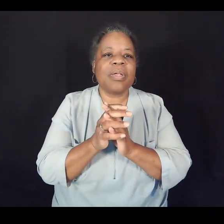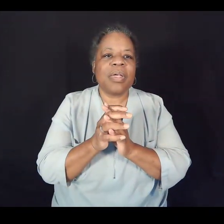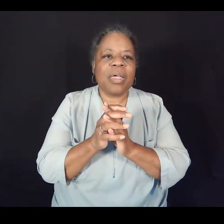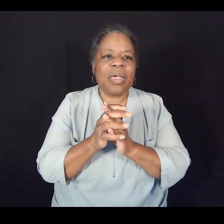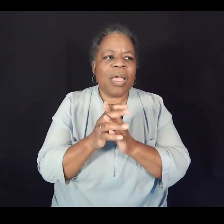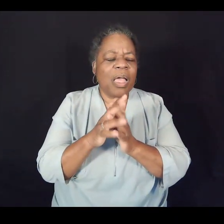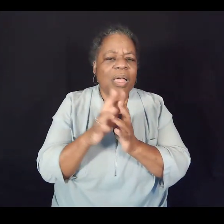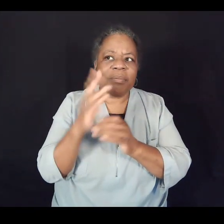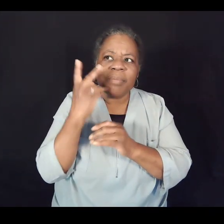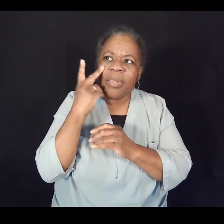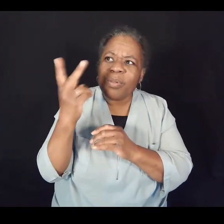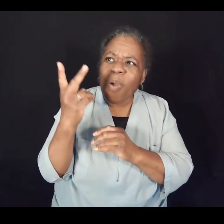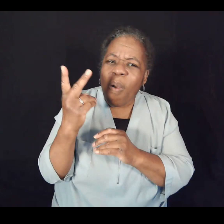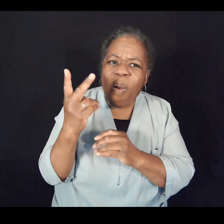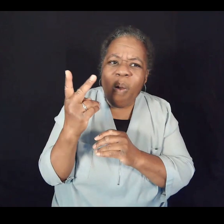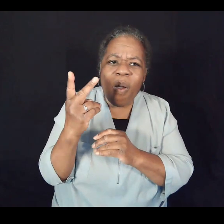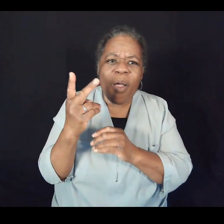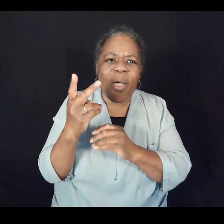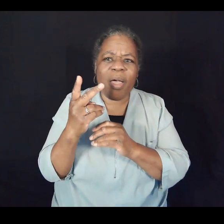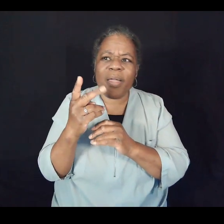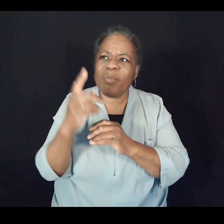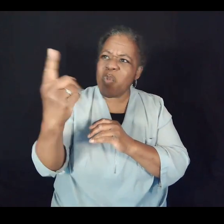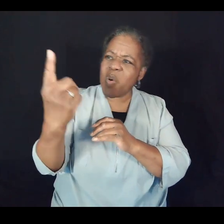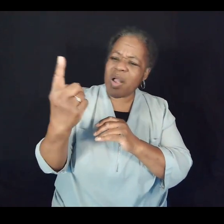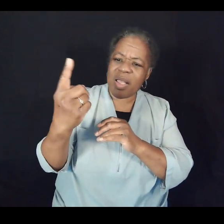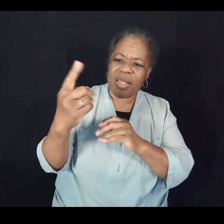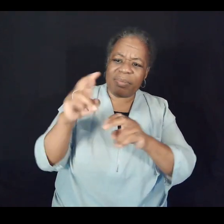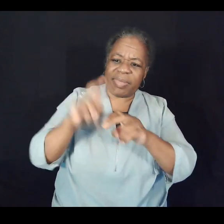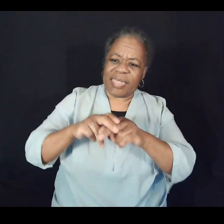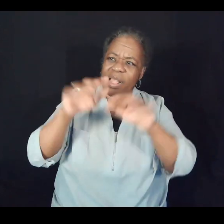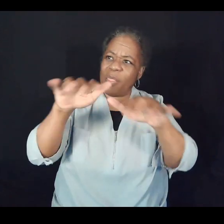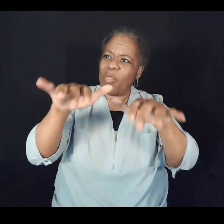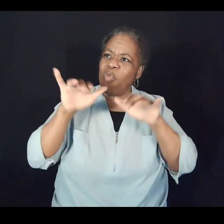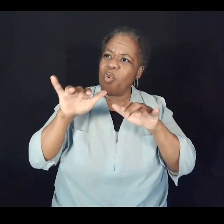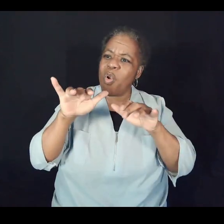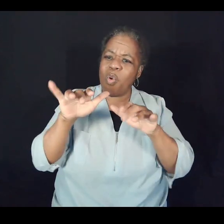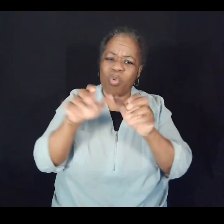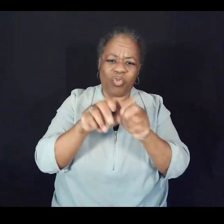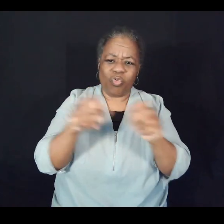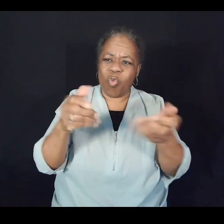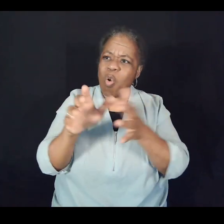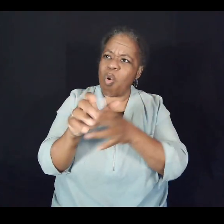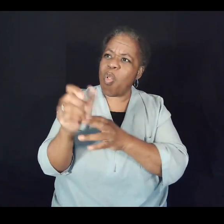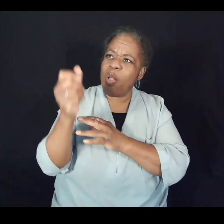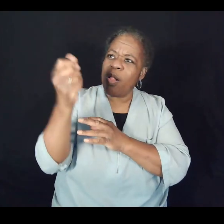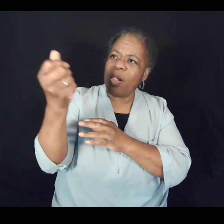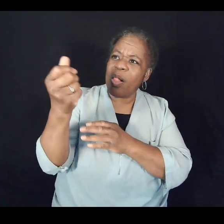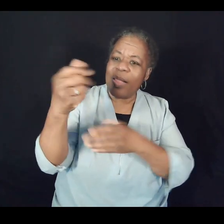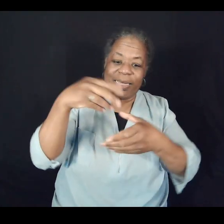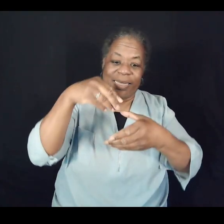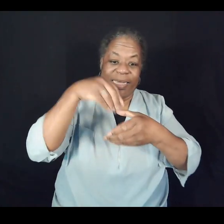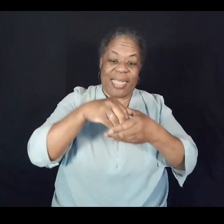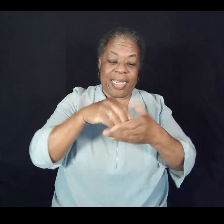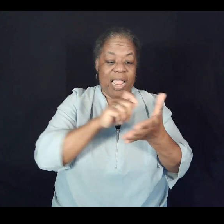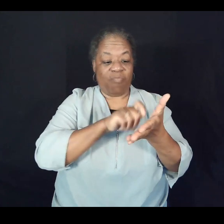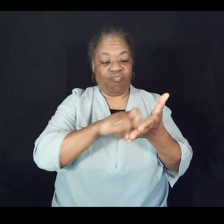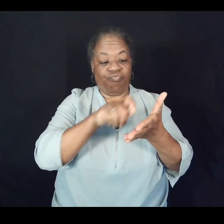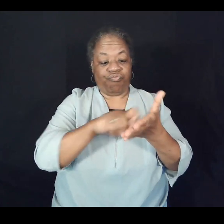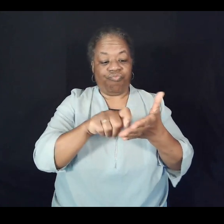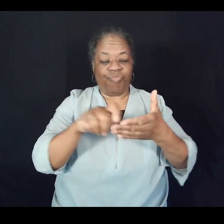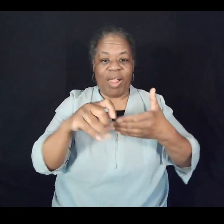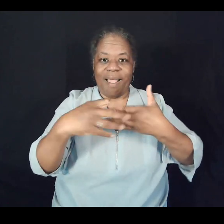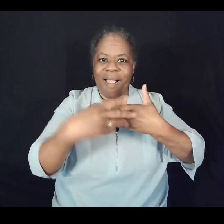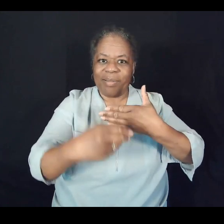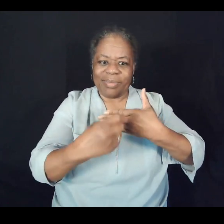saw a scroll in the right hand of the one who was sitting on the throne. There was writing on the inside and the outside of the